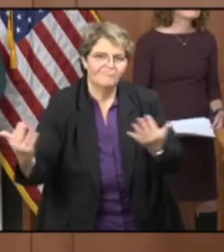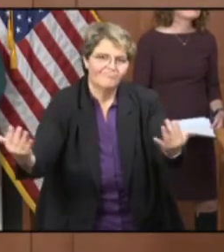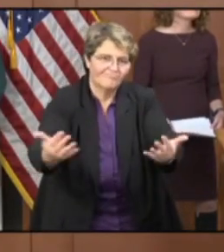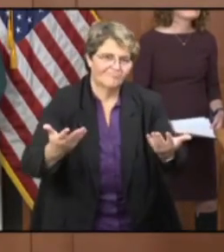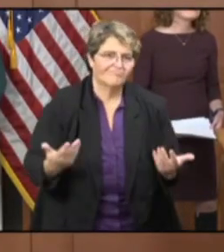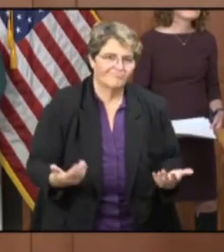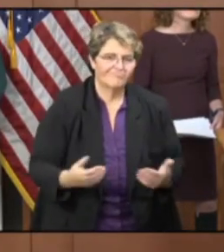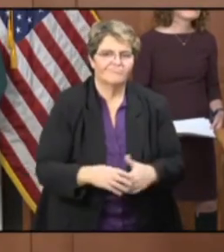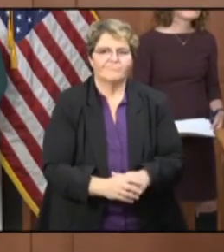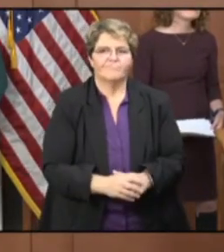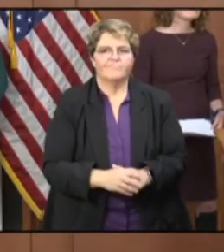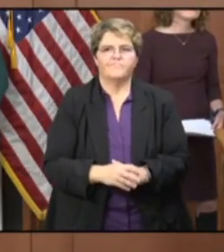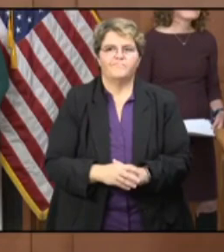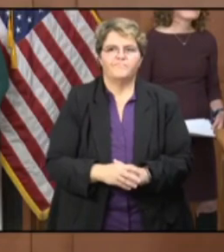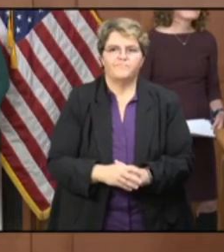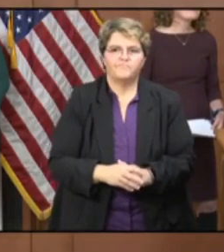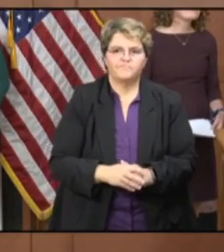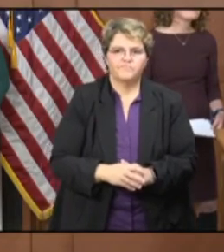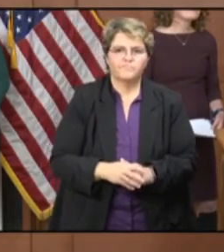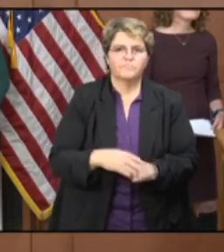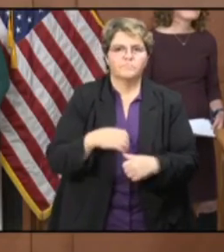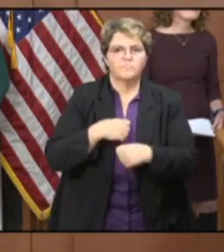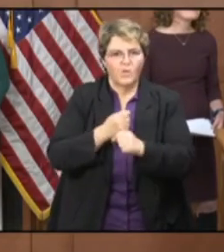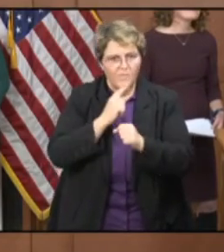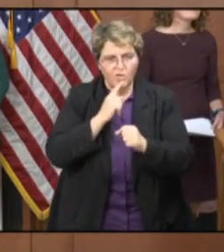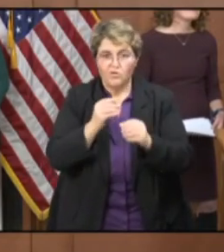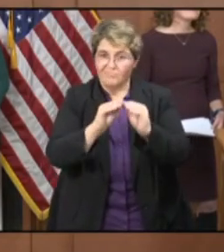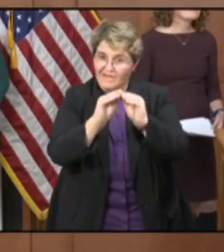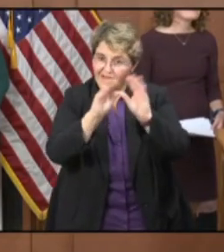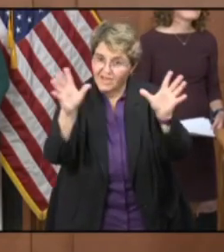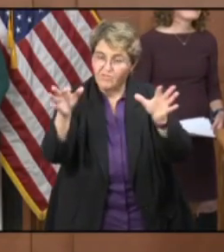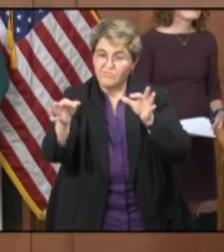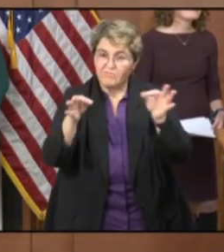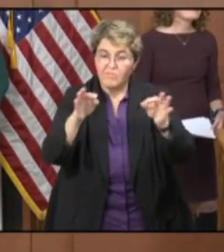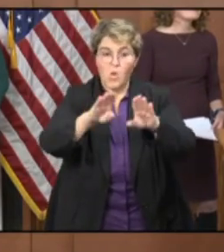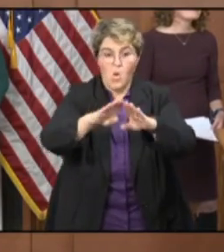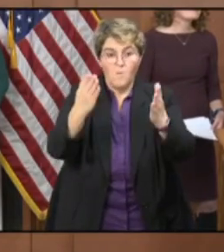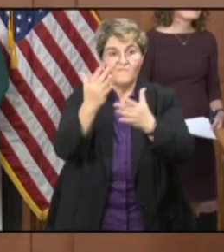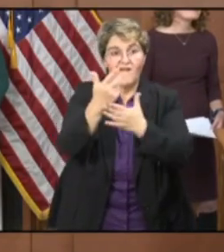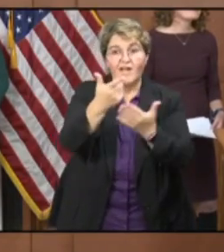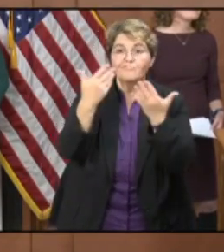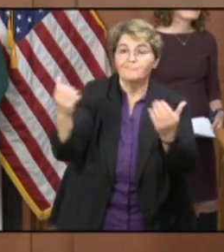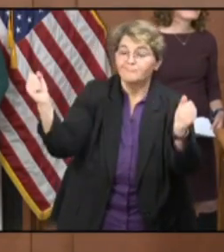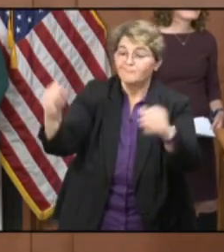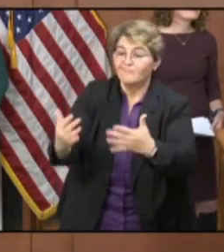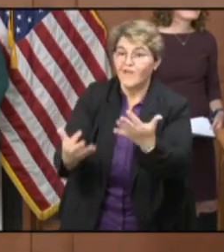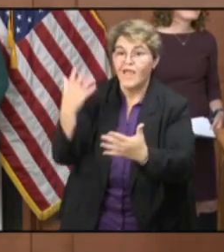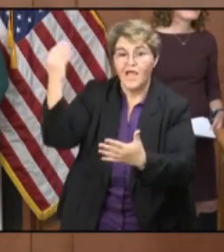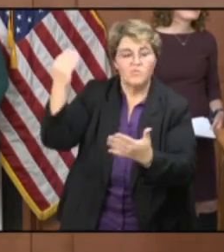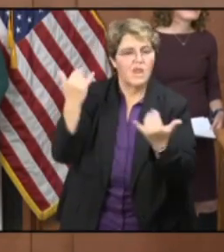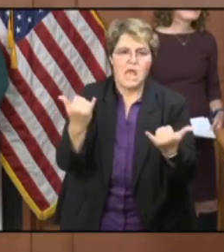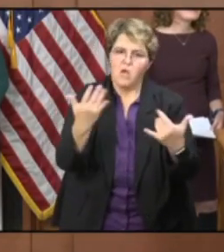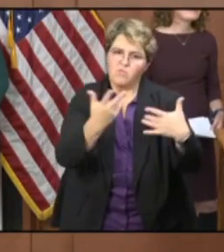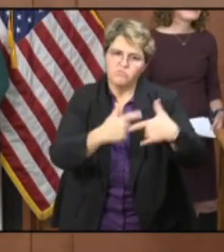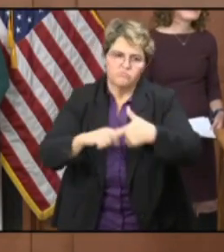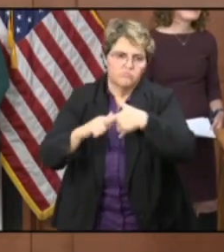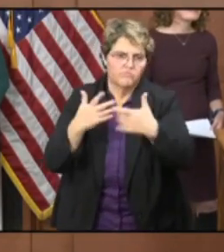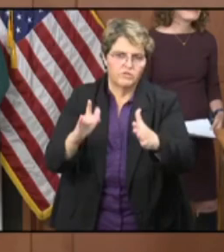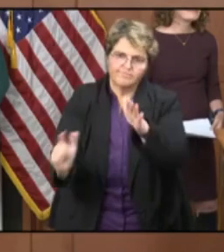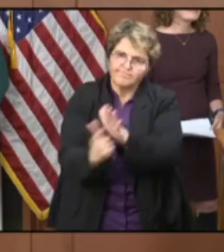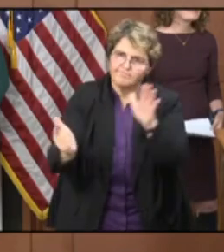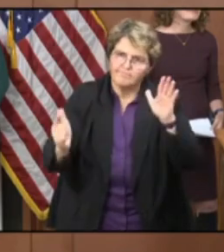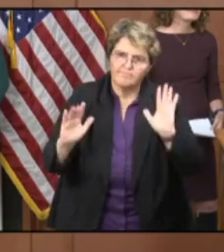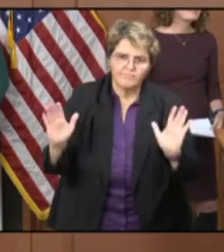me to be very clear. No open flames outdoors, no campfires, bonfires, fire pits, outdoor